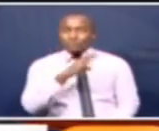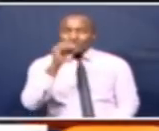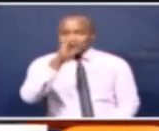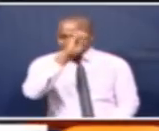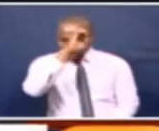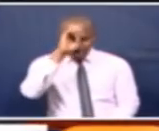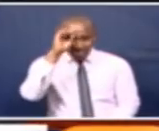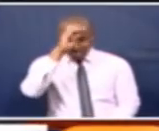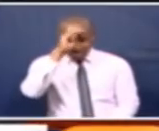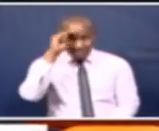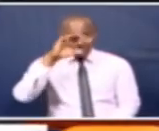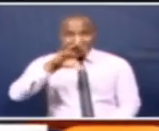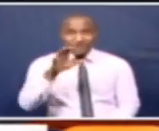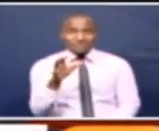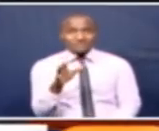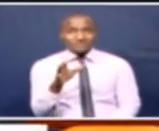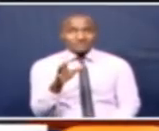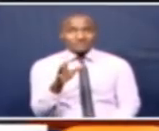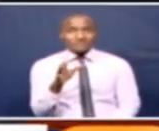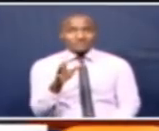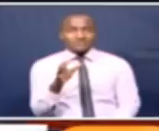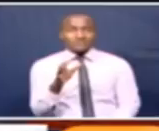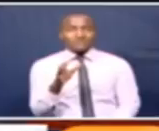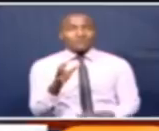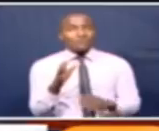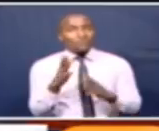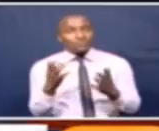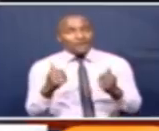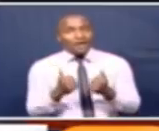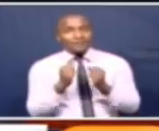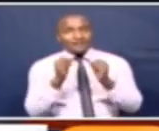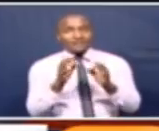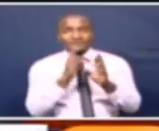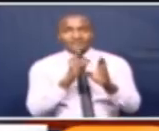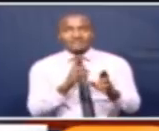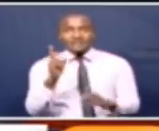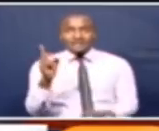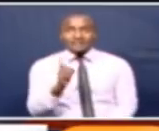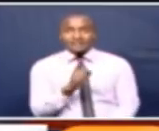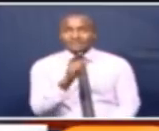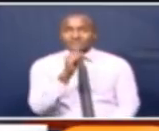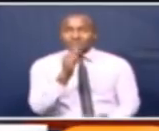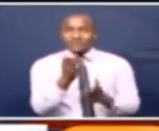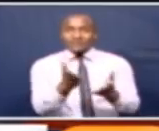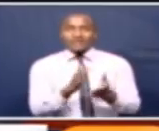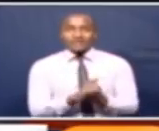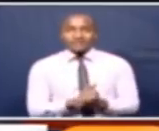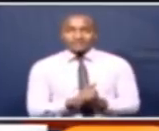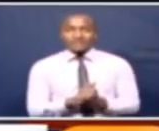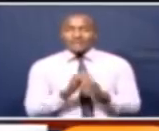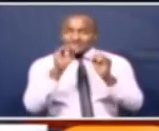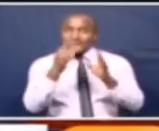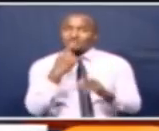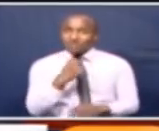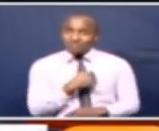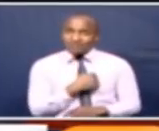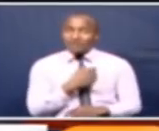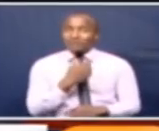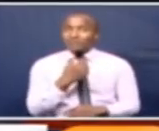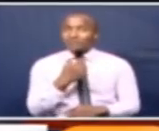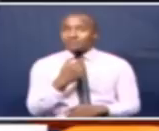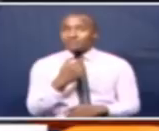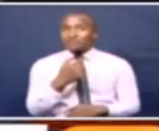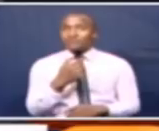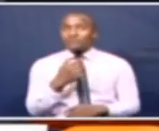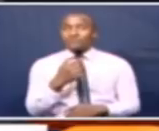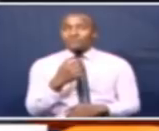County. Now, what will happen if the results come and she's not there? Mm-hmm. So the teacher told me, Mama Golda, don't